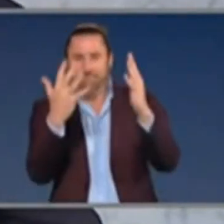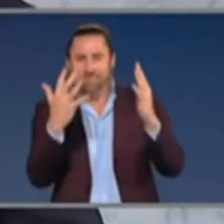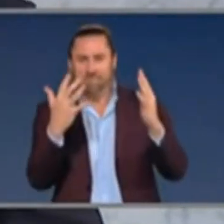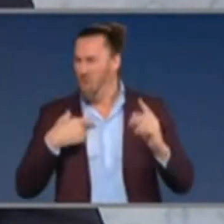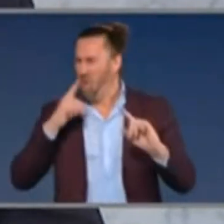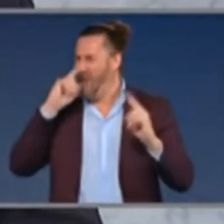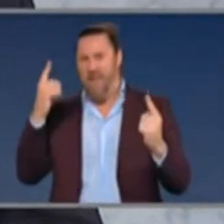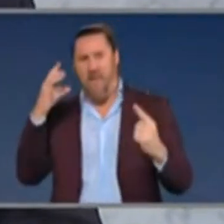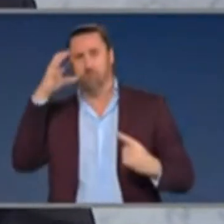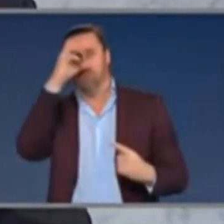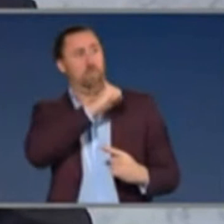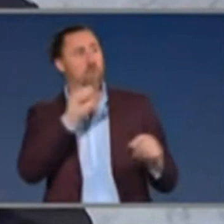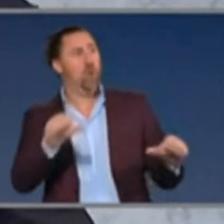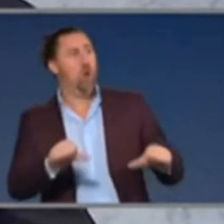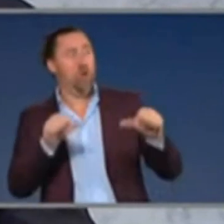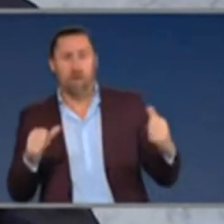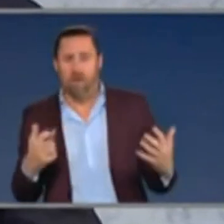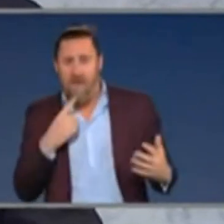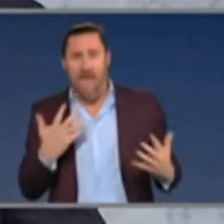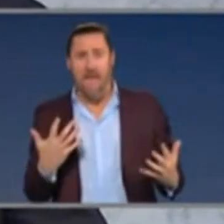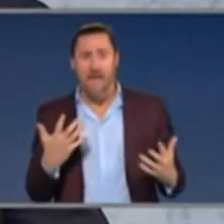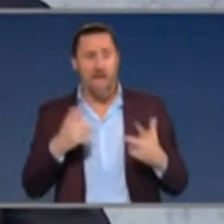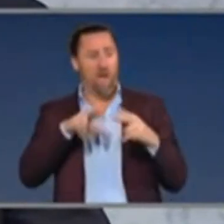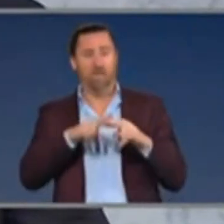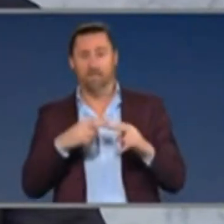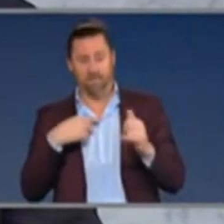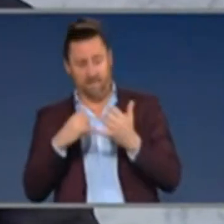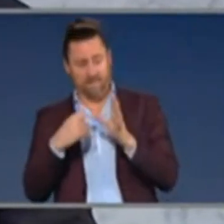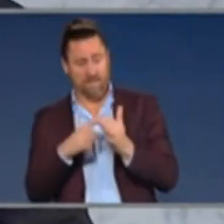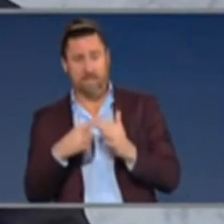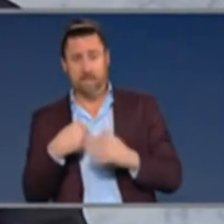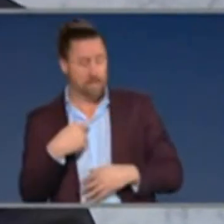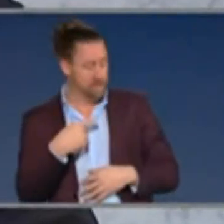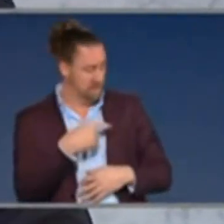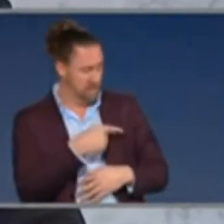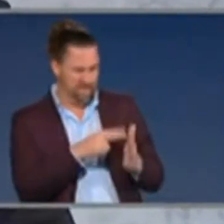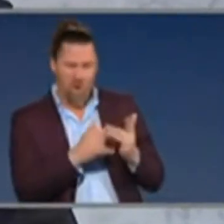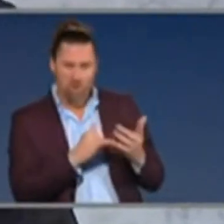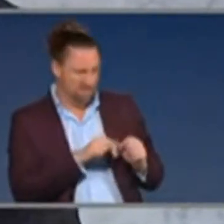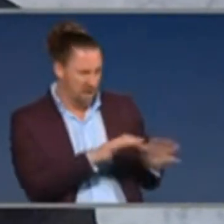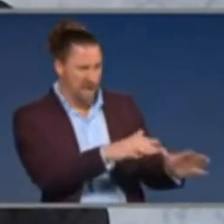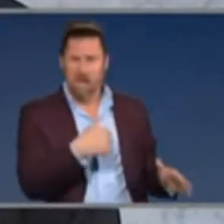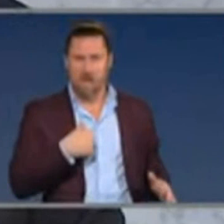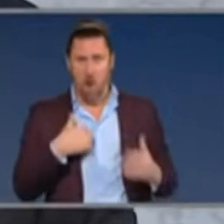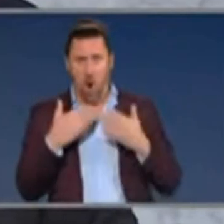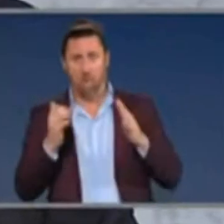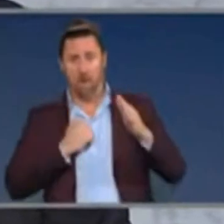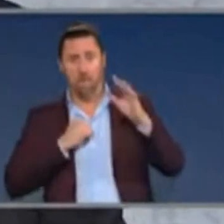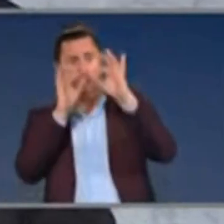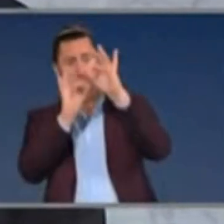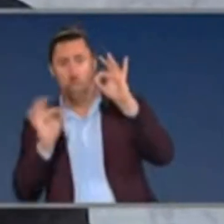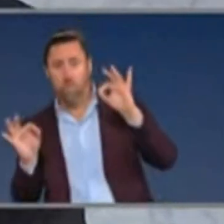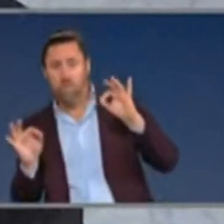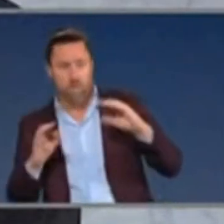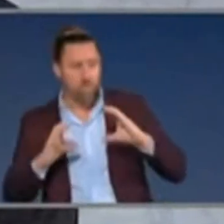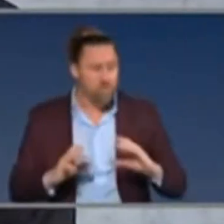ever really, as a state premier, open the border again if you know that a virus case might get across it? Well, the goal of the suppression